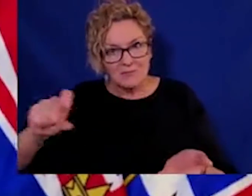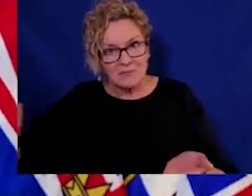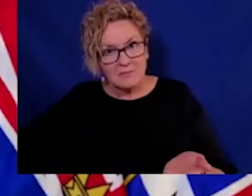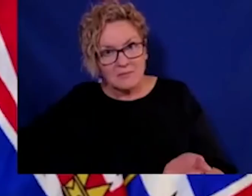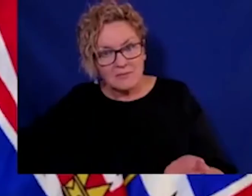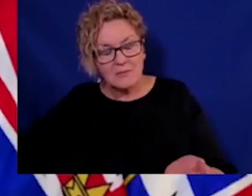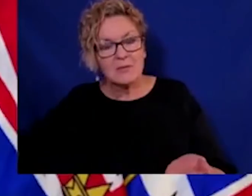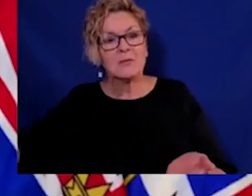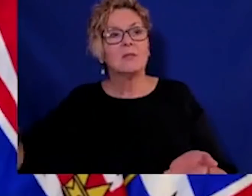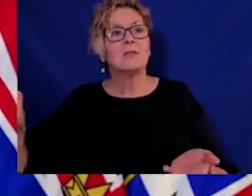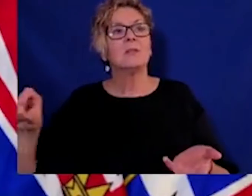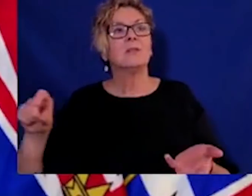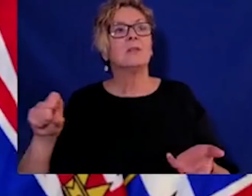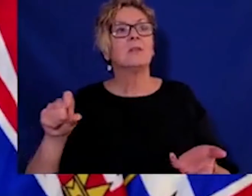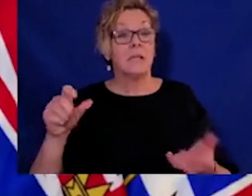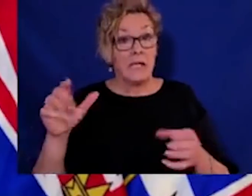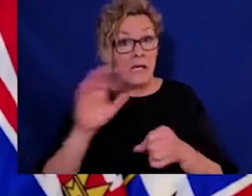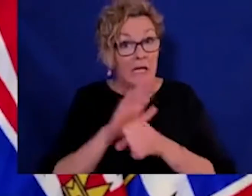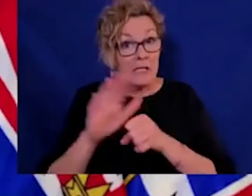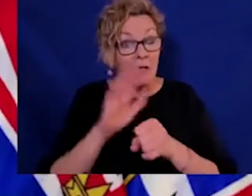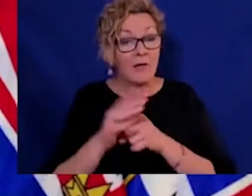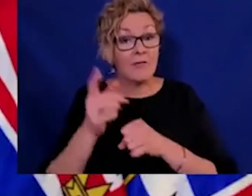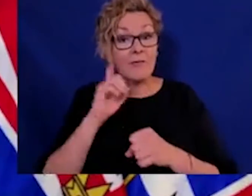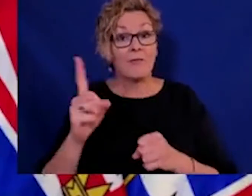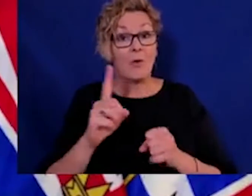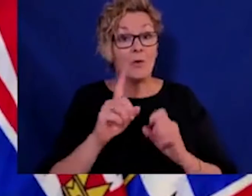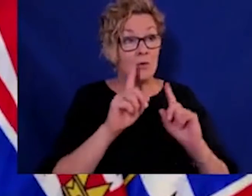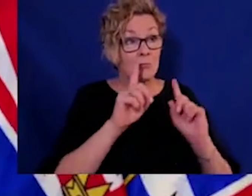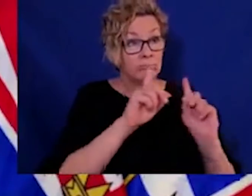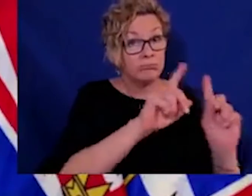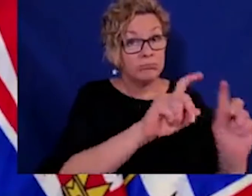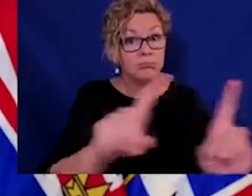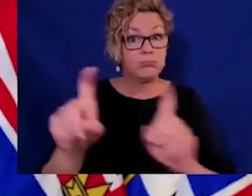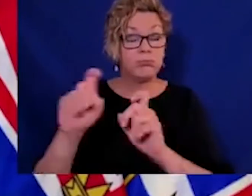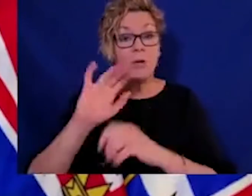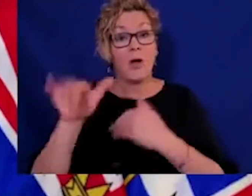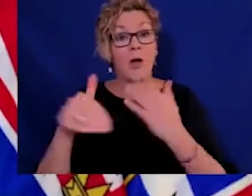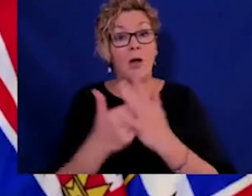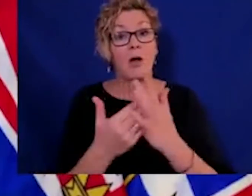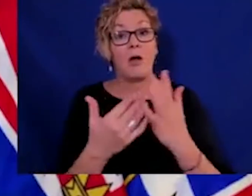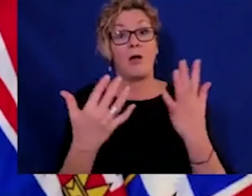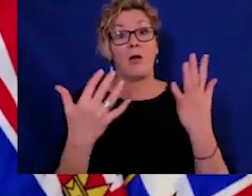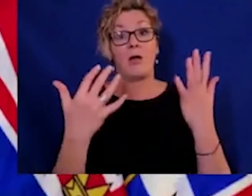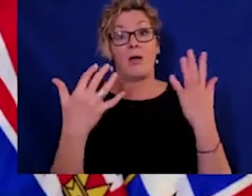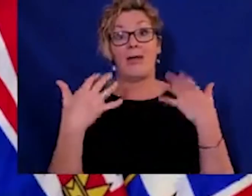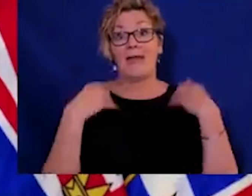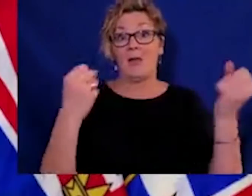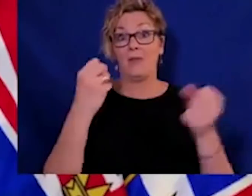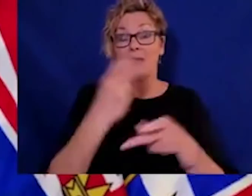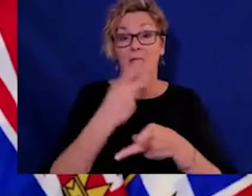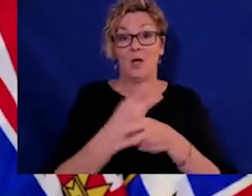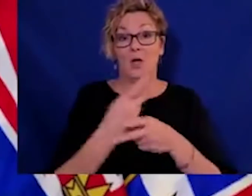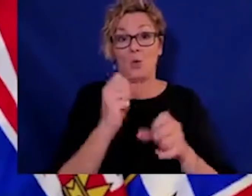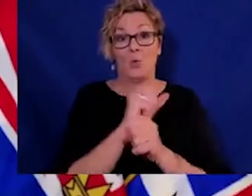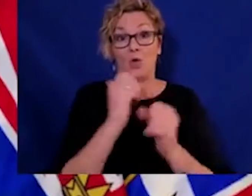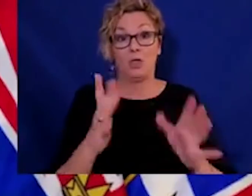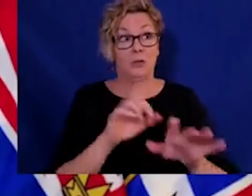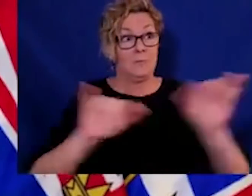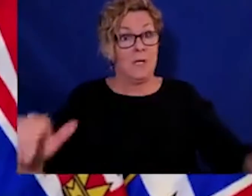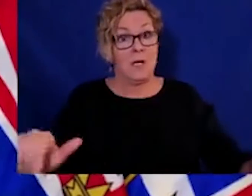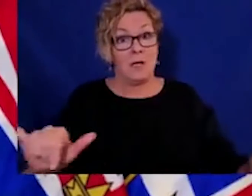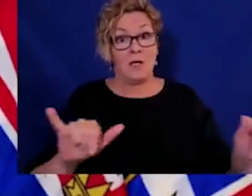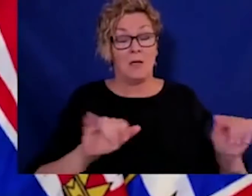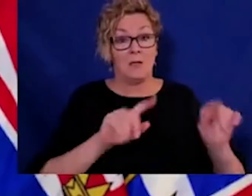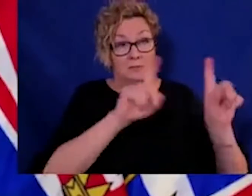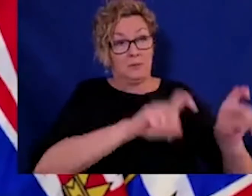for example, to do all of our healthcare workers in long-term care even once at this point. And we are